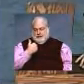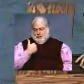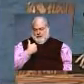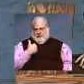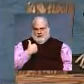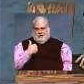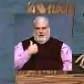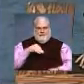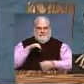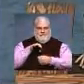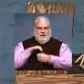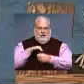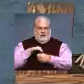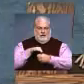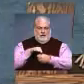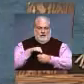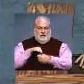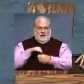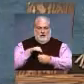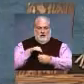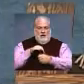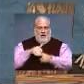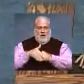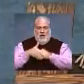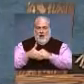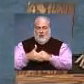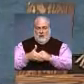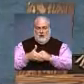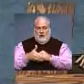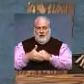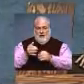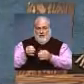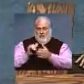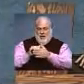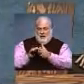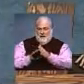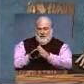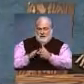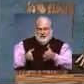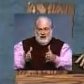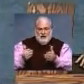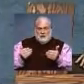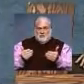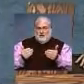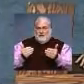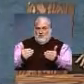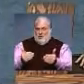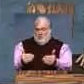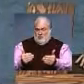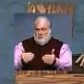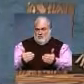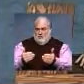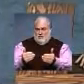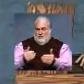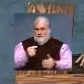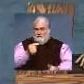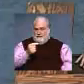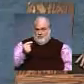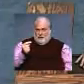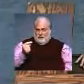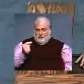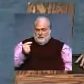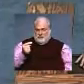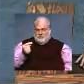good a moratorium will do for our neighborhood if this development is allowed to continue first.